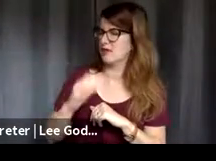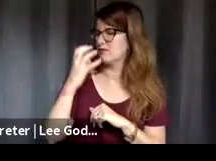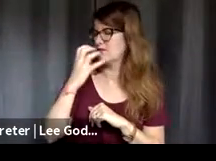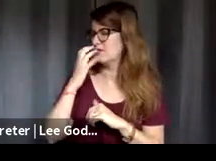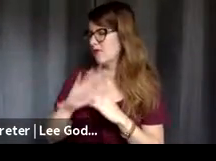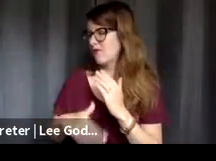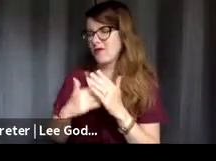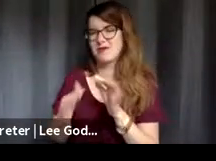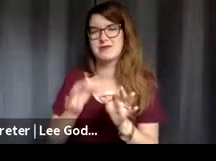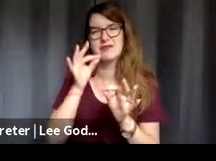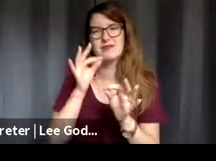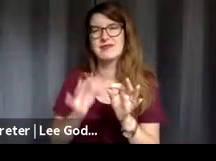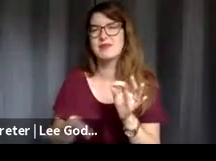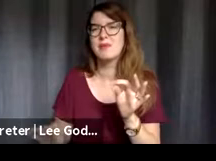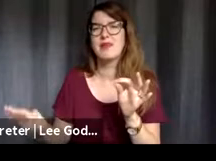all so